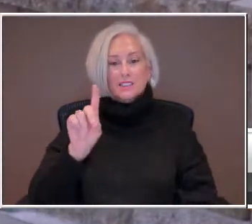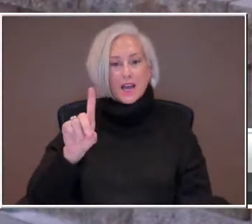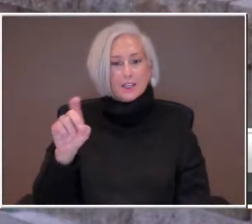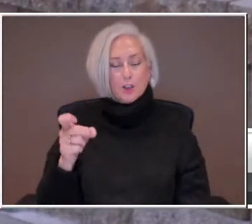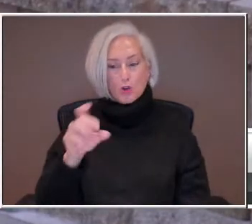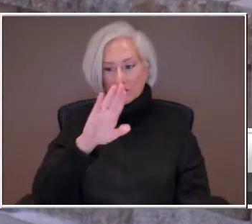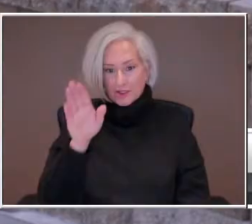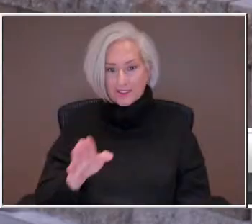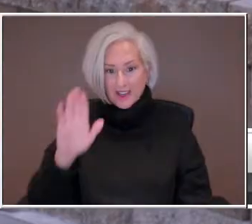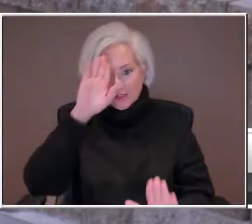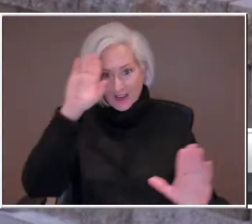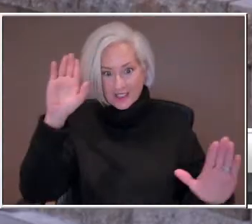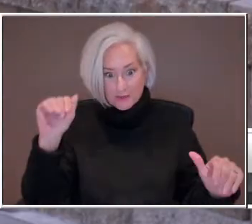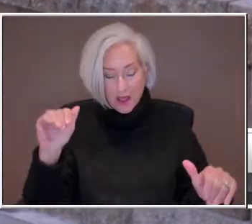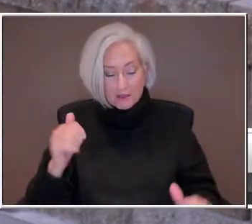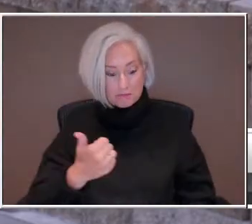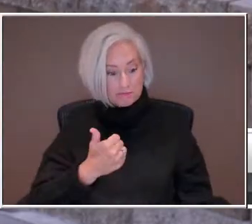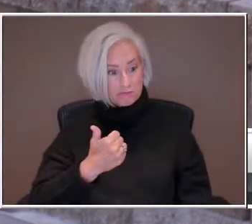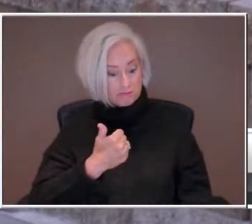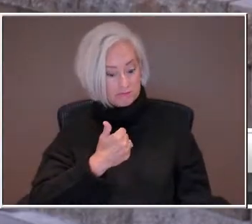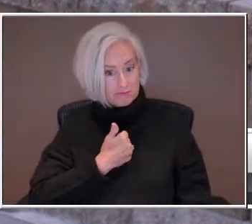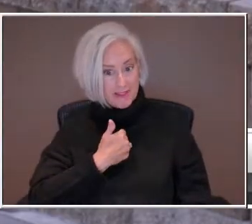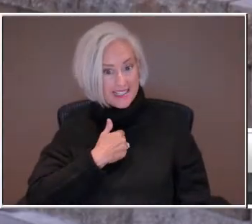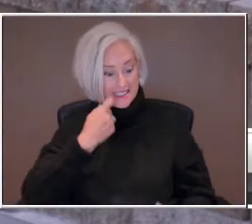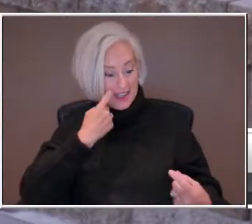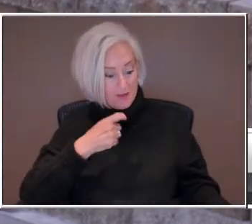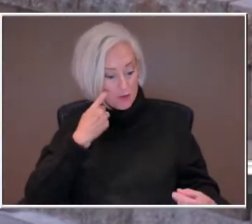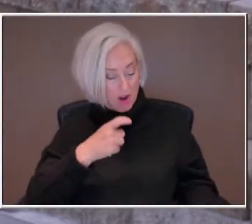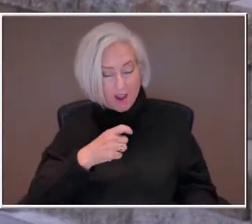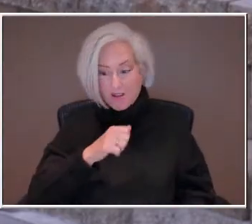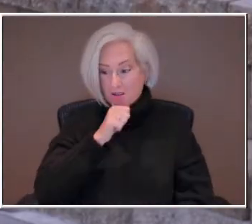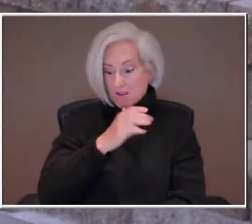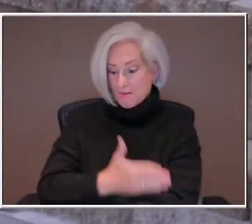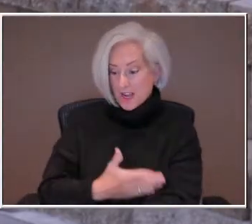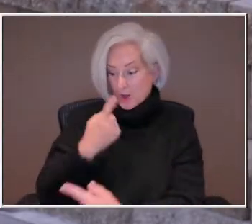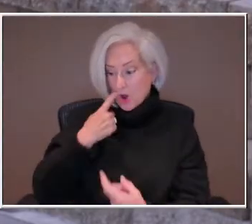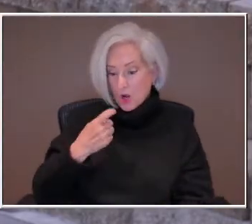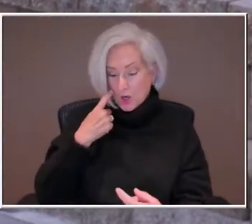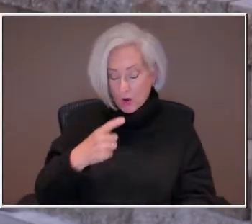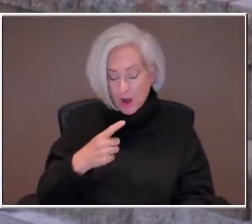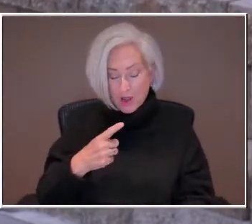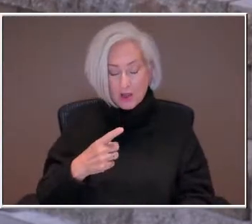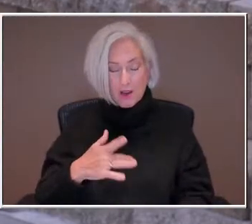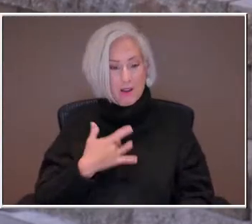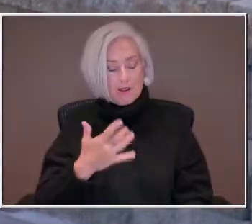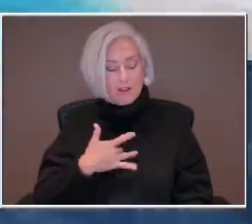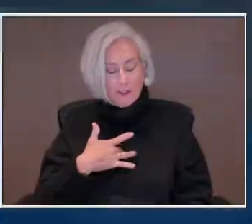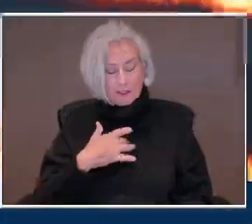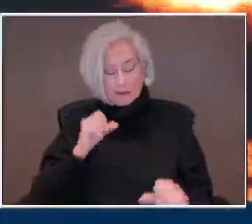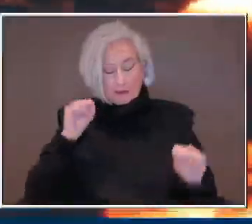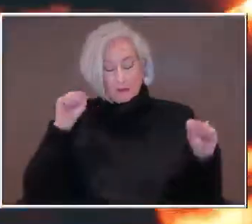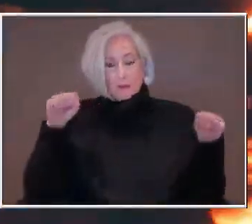crying. It was like a slap that you've never experienced in your life.